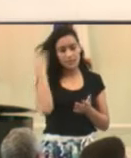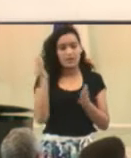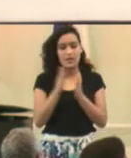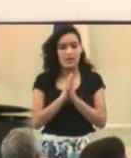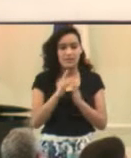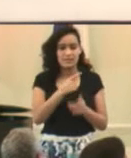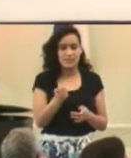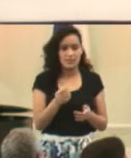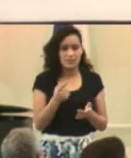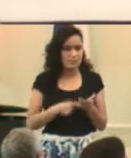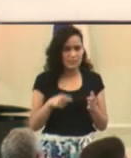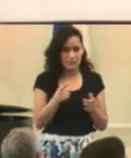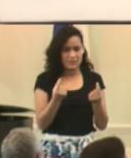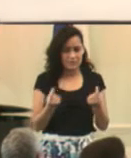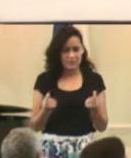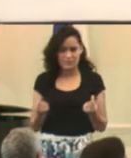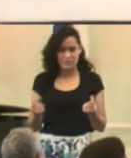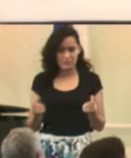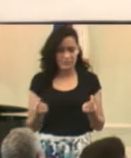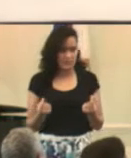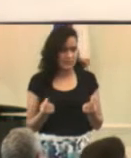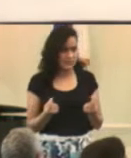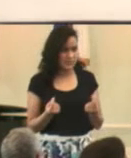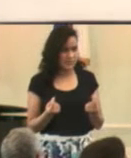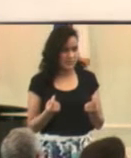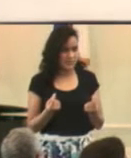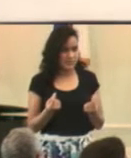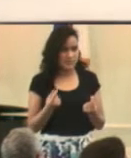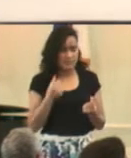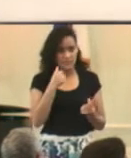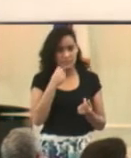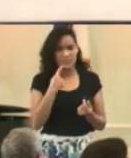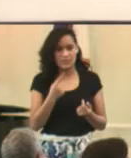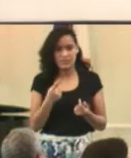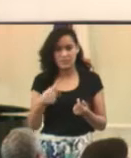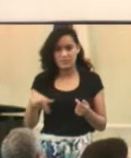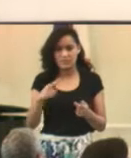them, well, what are you doing? And